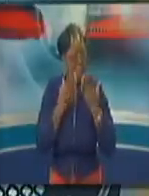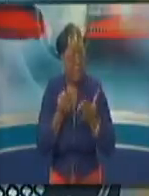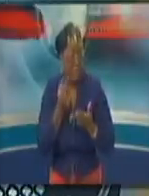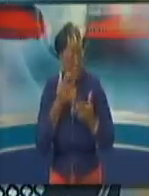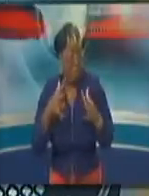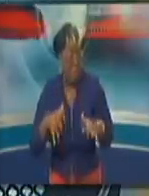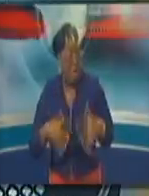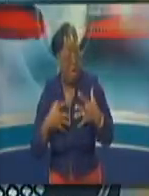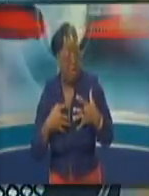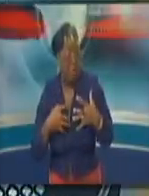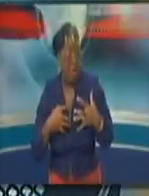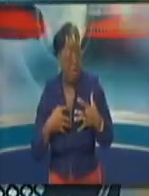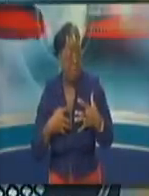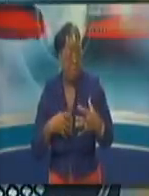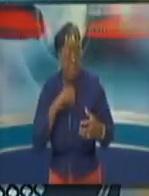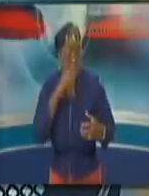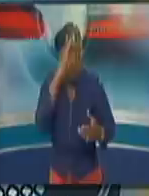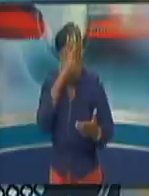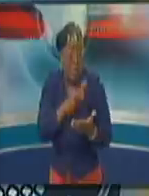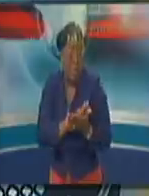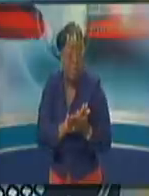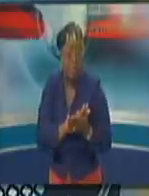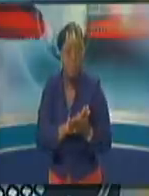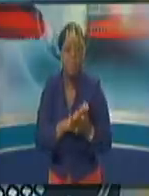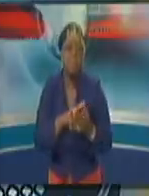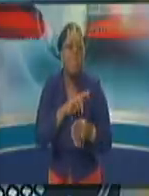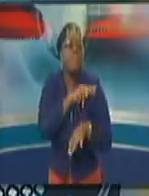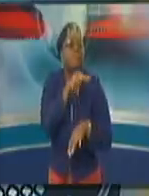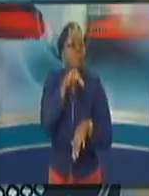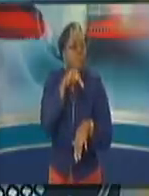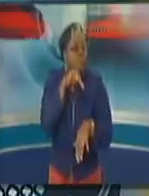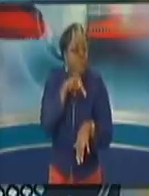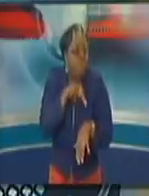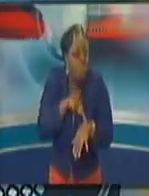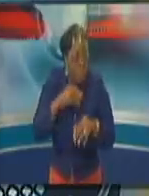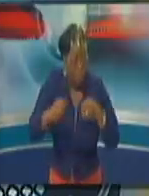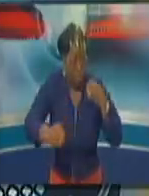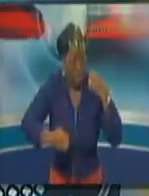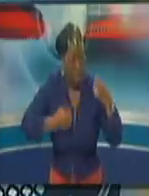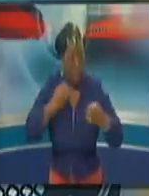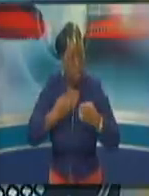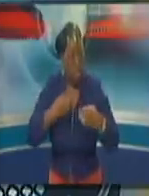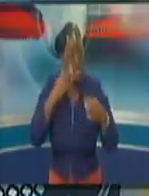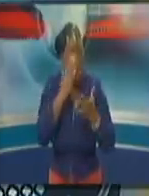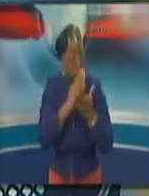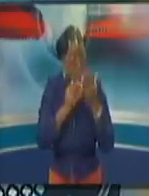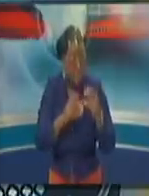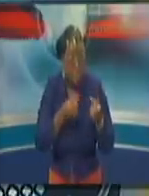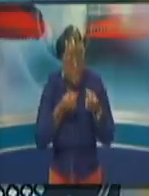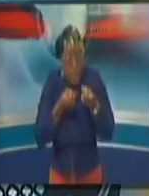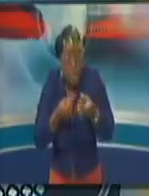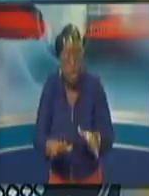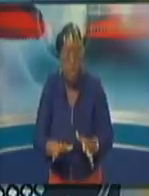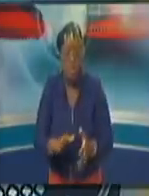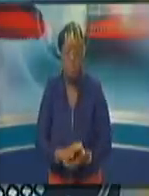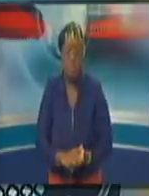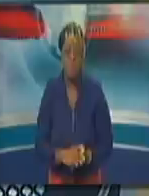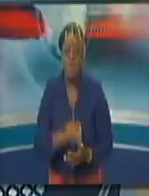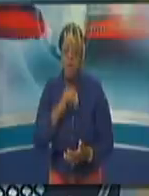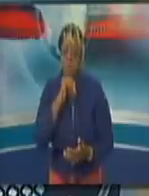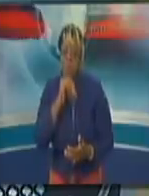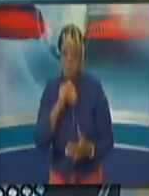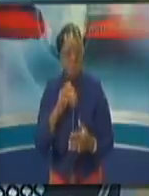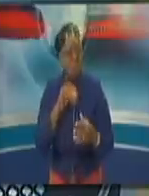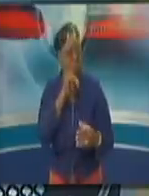fear, shock. These are normal emotions when you've lost a loved one. So it's okay to feel that way, but it's not okay to blame